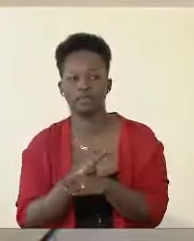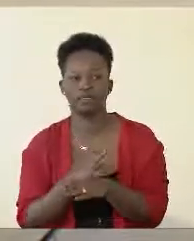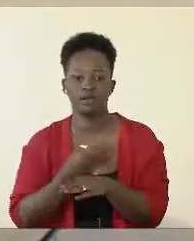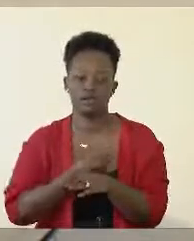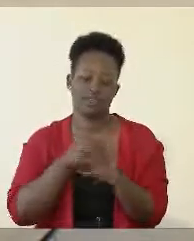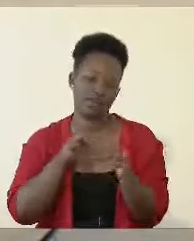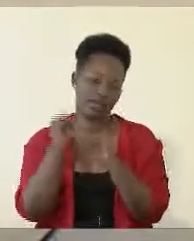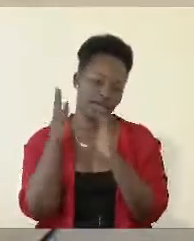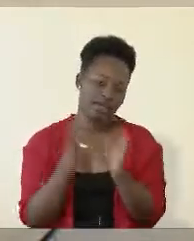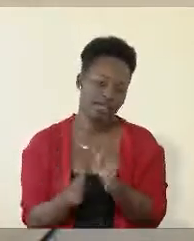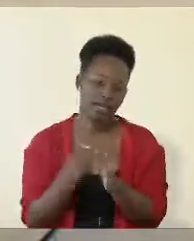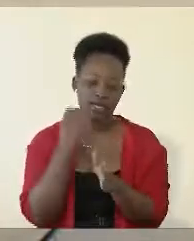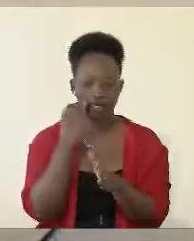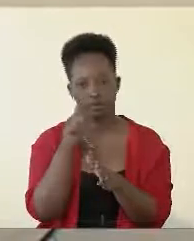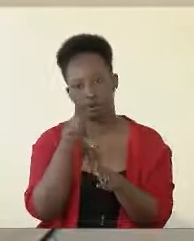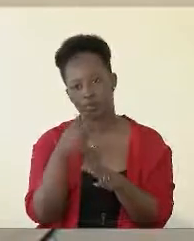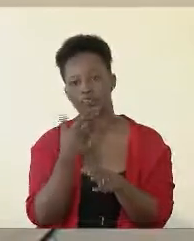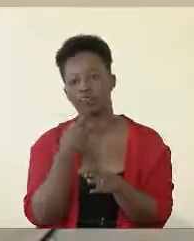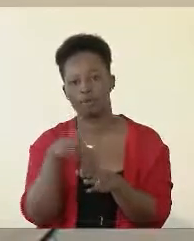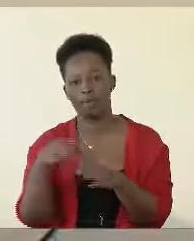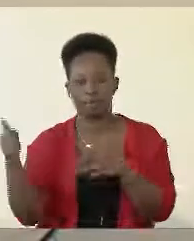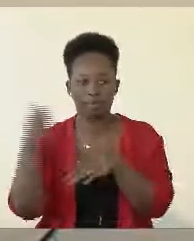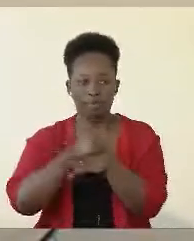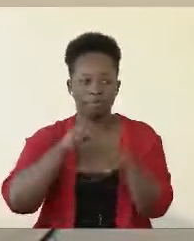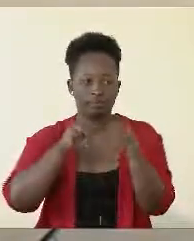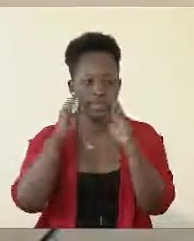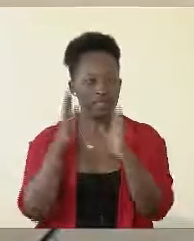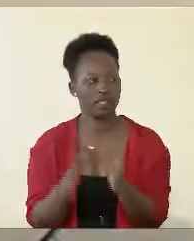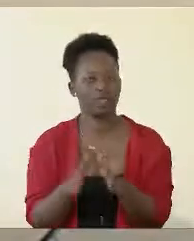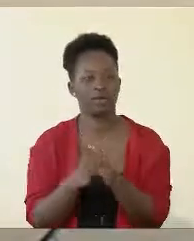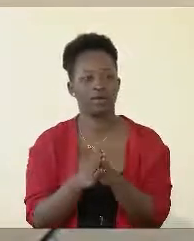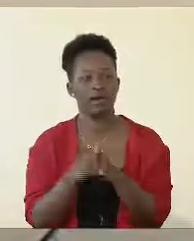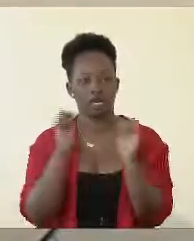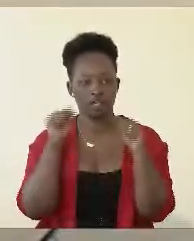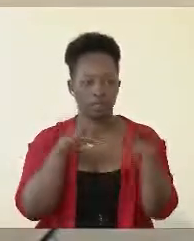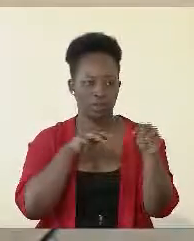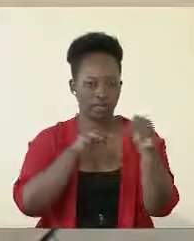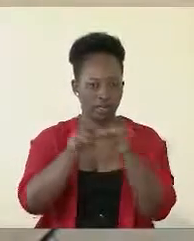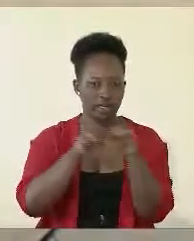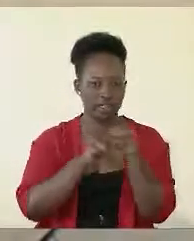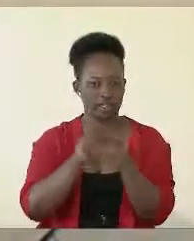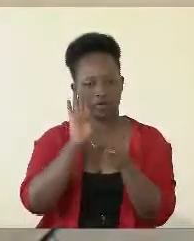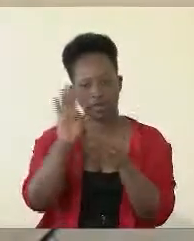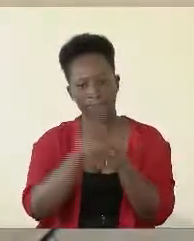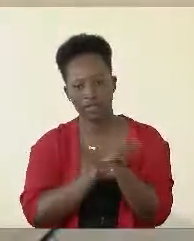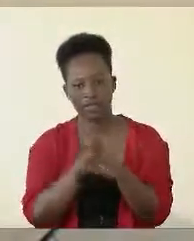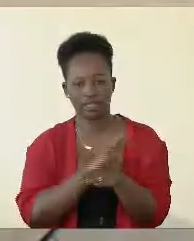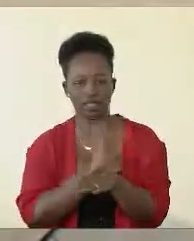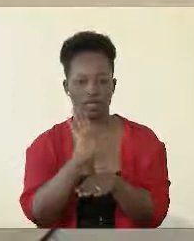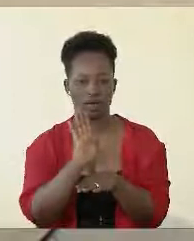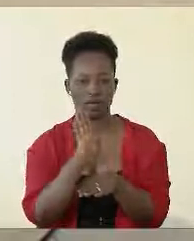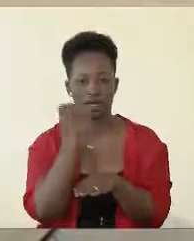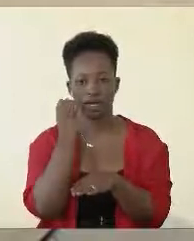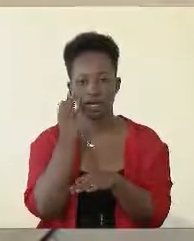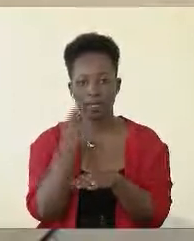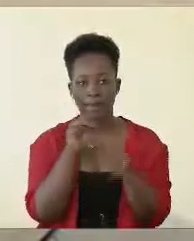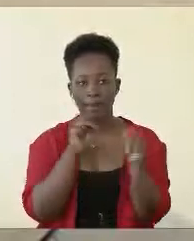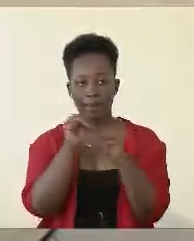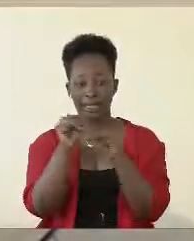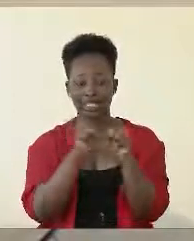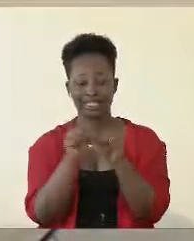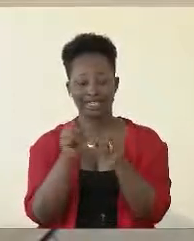manager, if you are told you employ him to help you in the managing your enterprise. So if